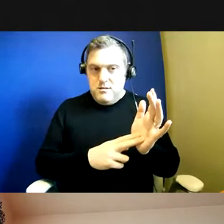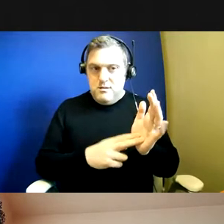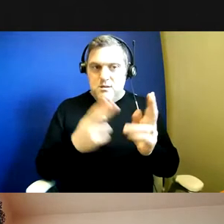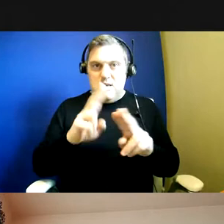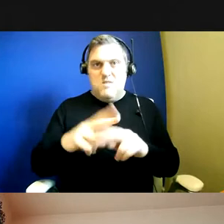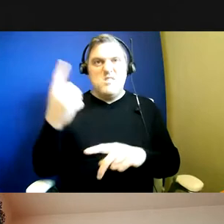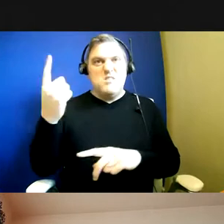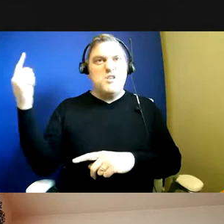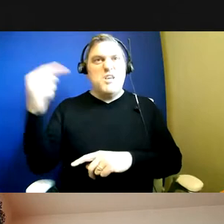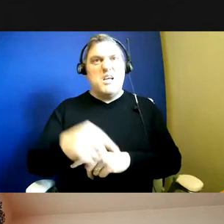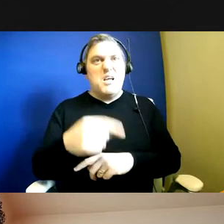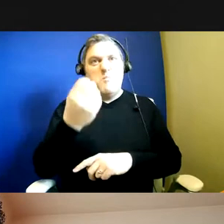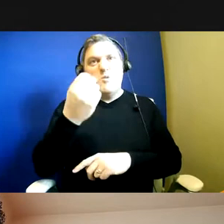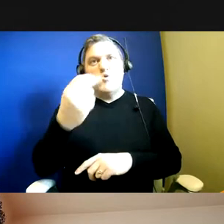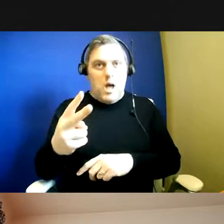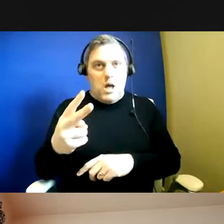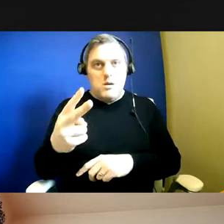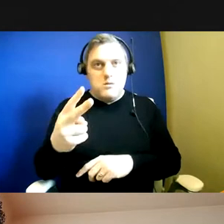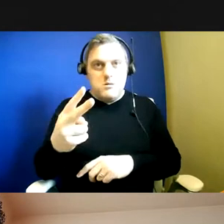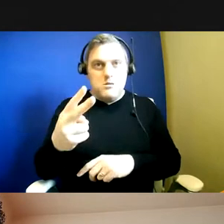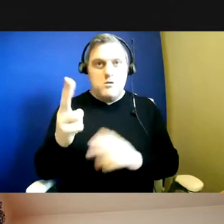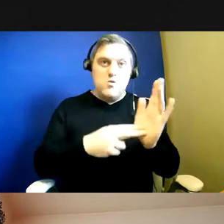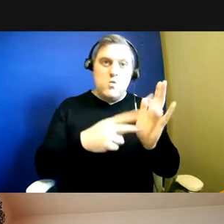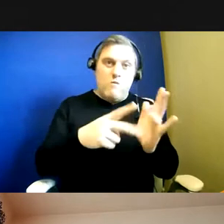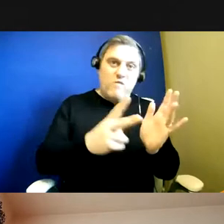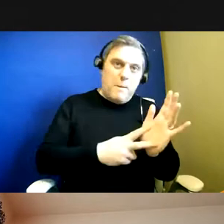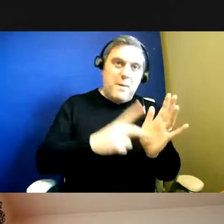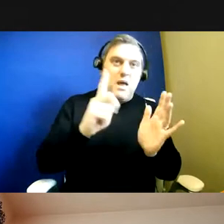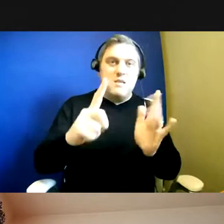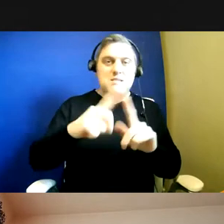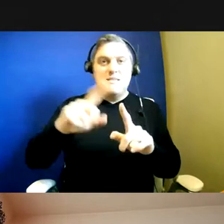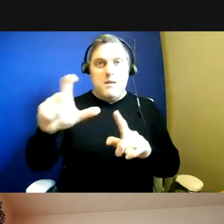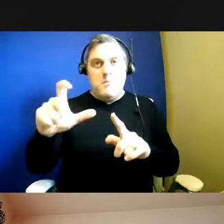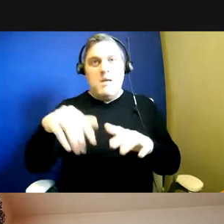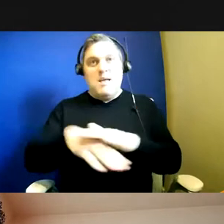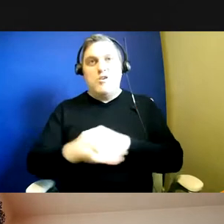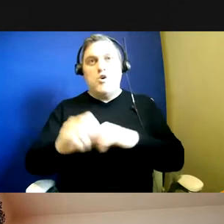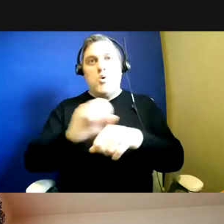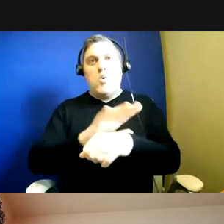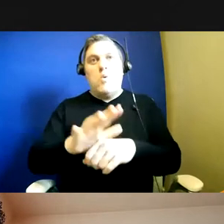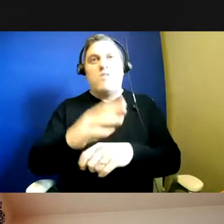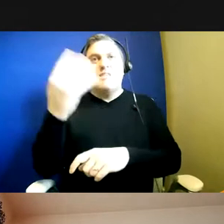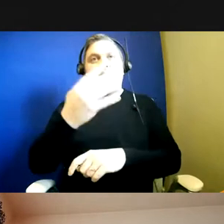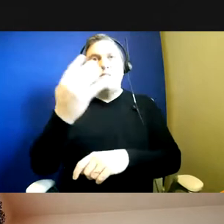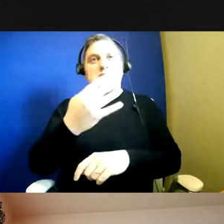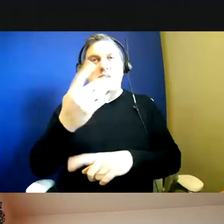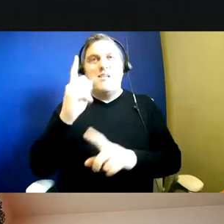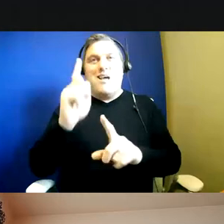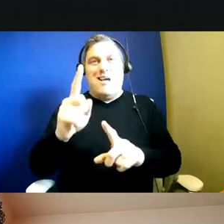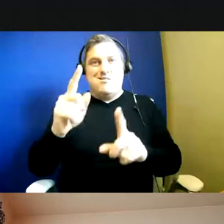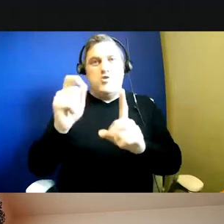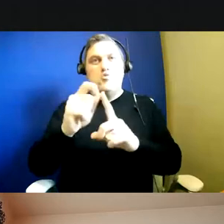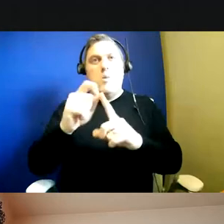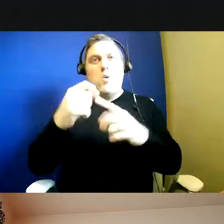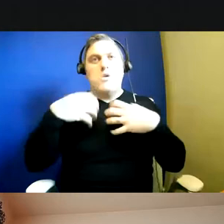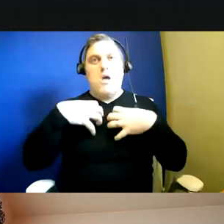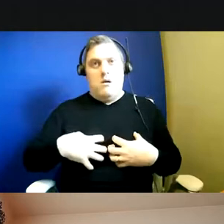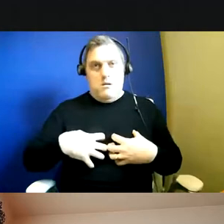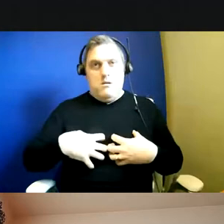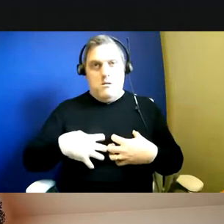year, November and December, with COVID-19 and pneumonia, and from the list of symptoms, and